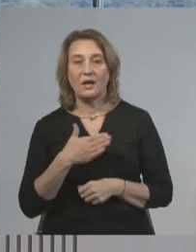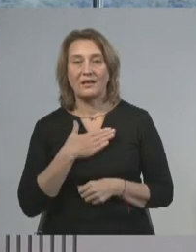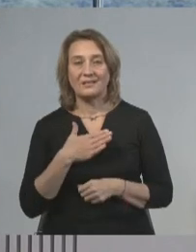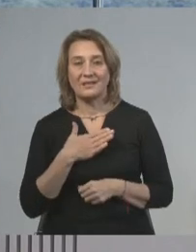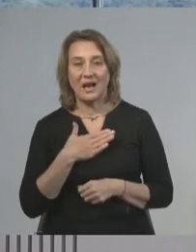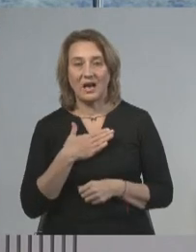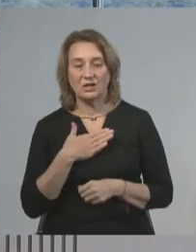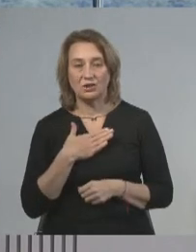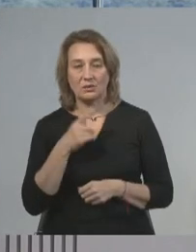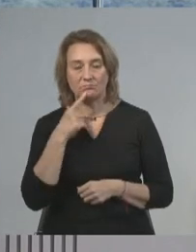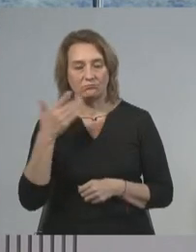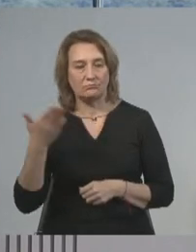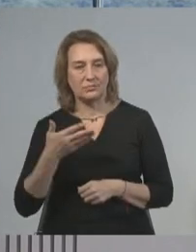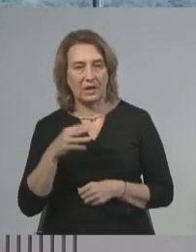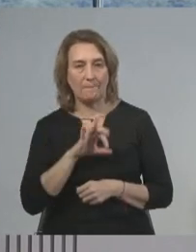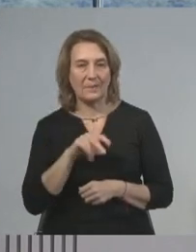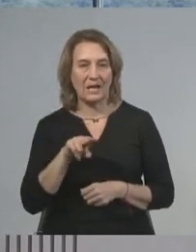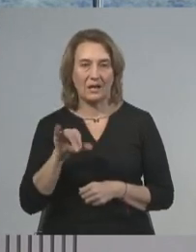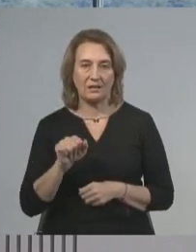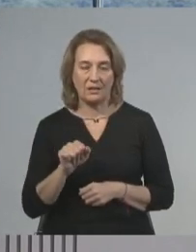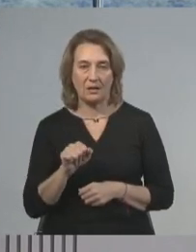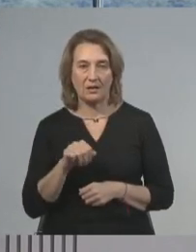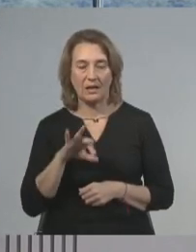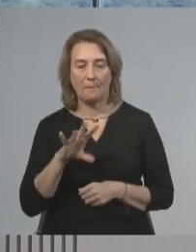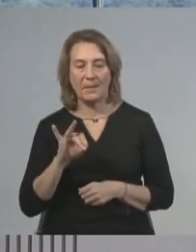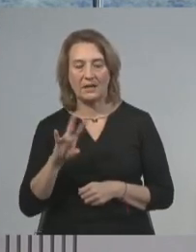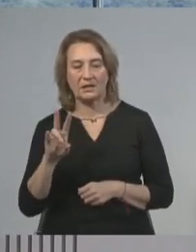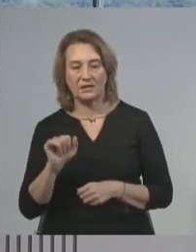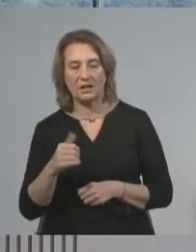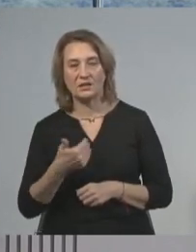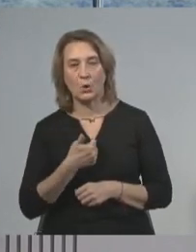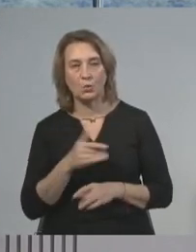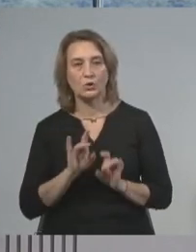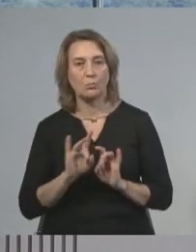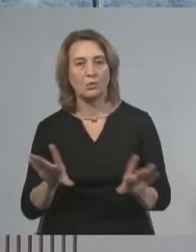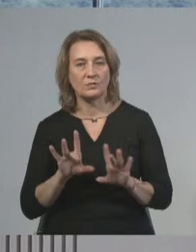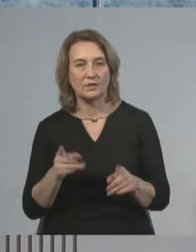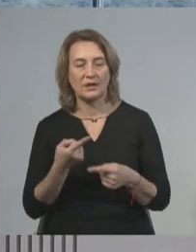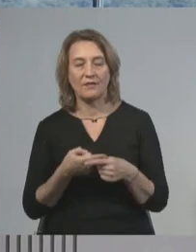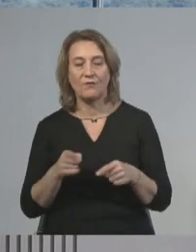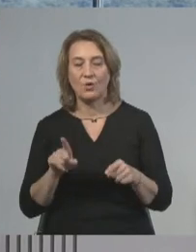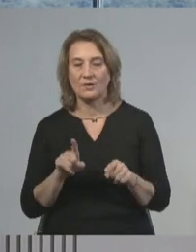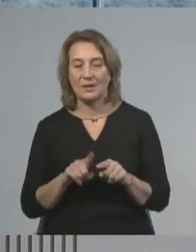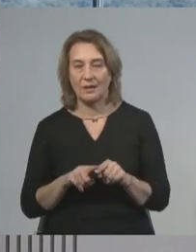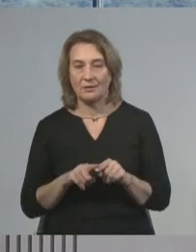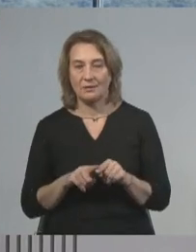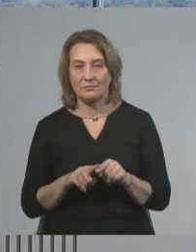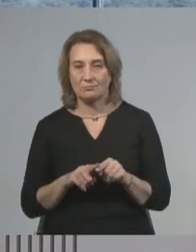perhaps mila or marina would like to comment on this